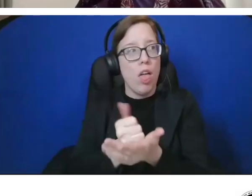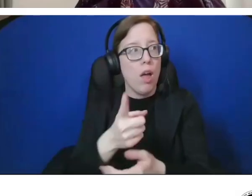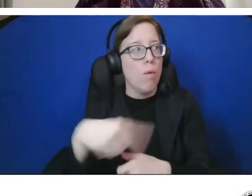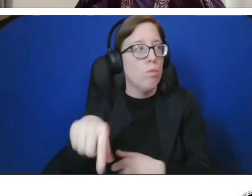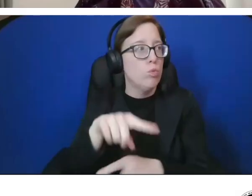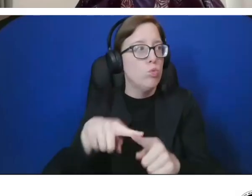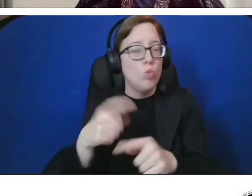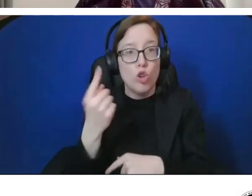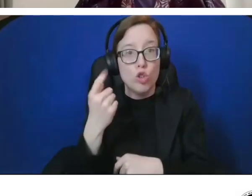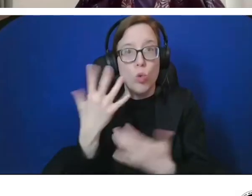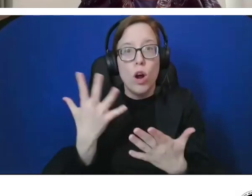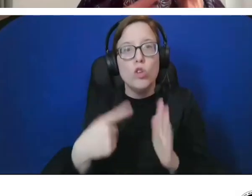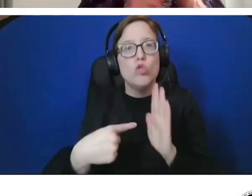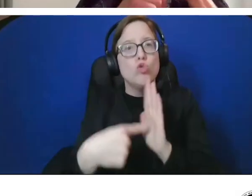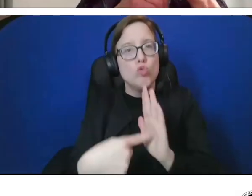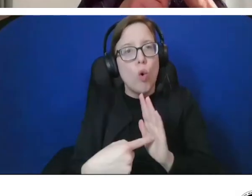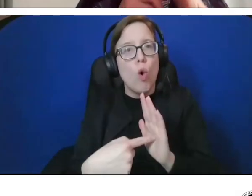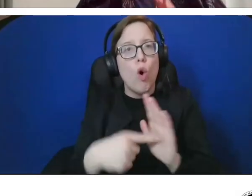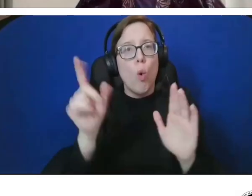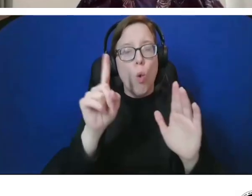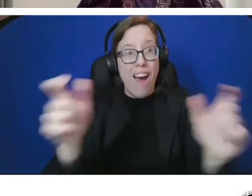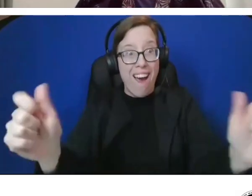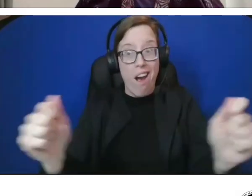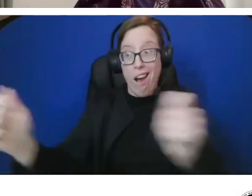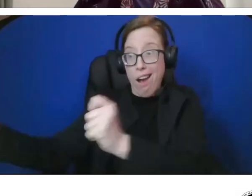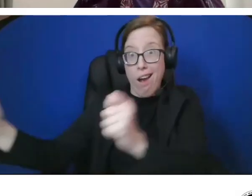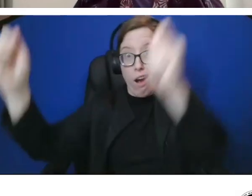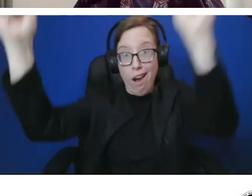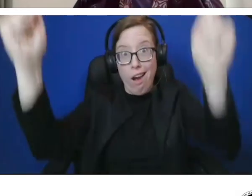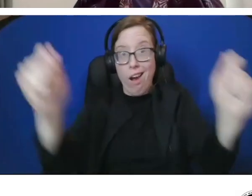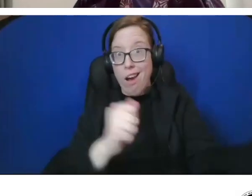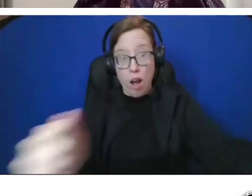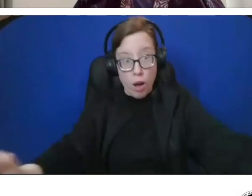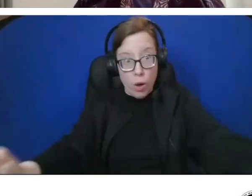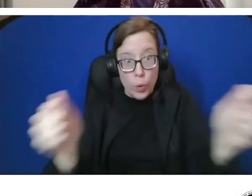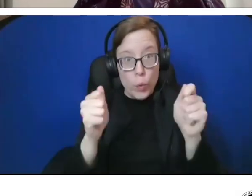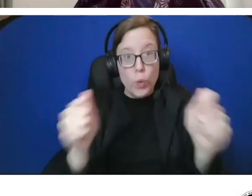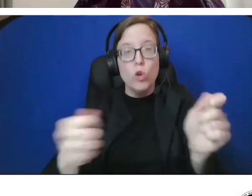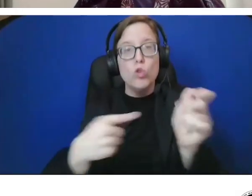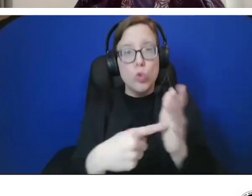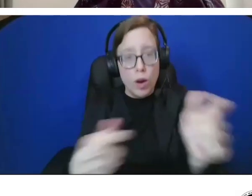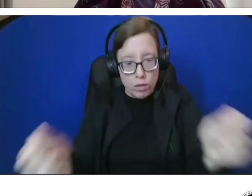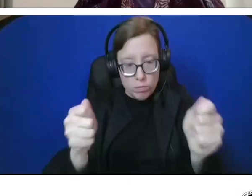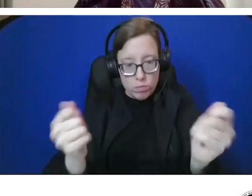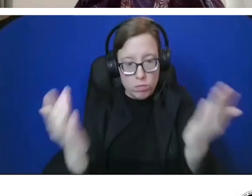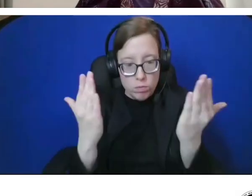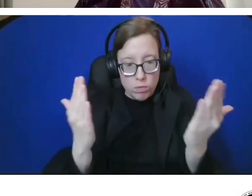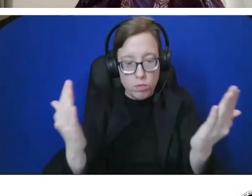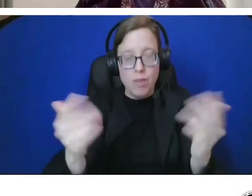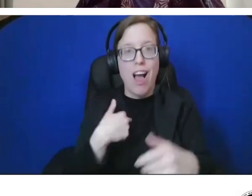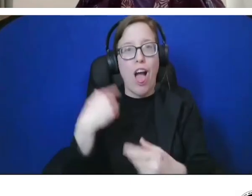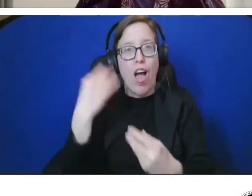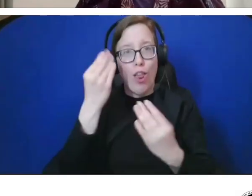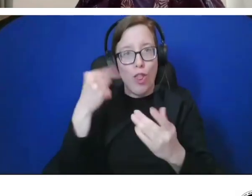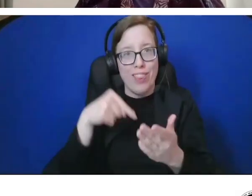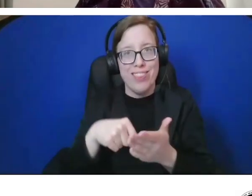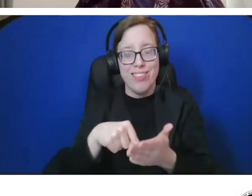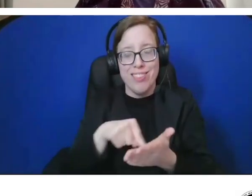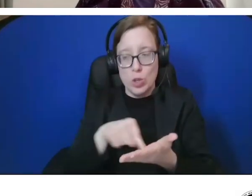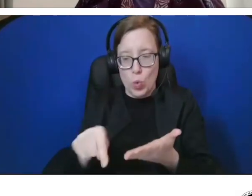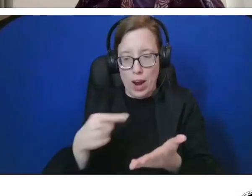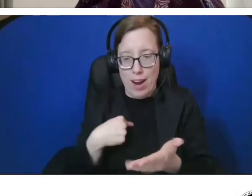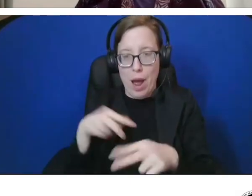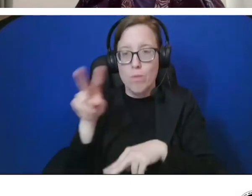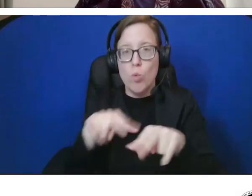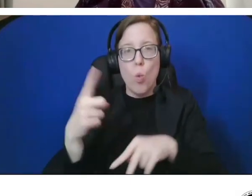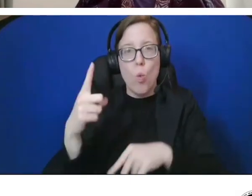help people to understand, just show them where they need to hold something in order for a child to see it. I thought about that a lot this